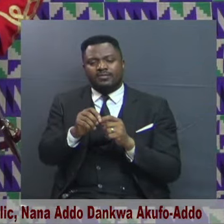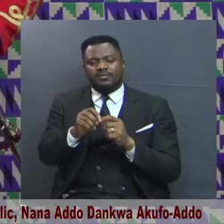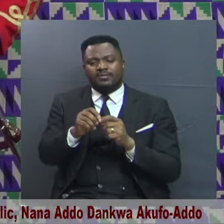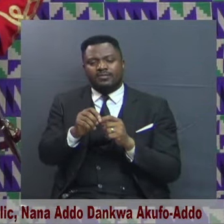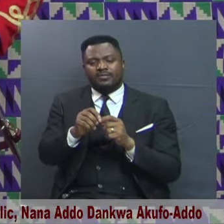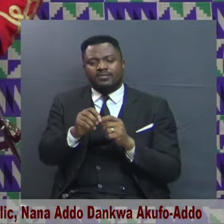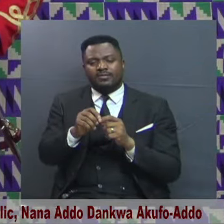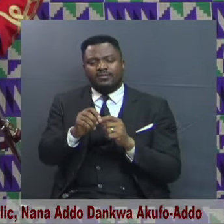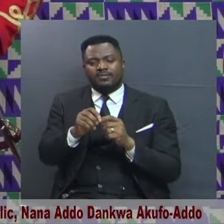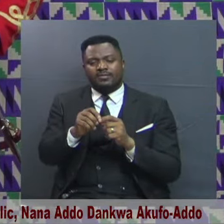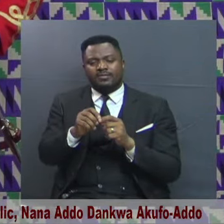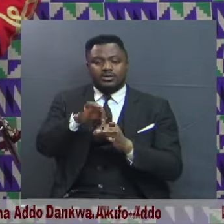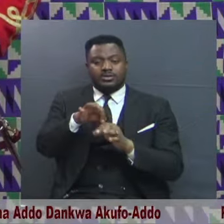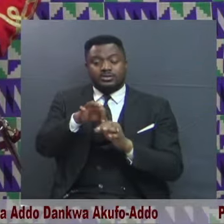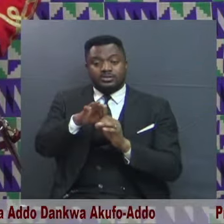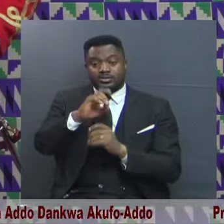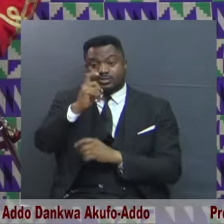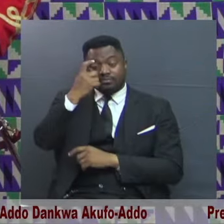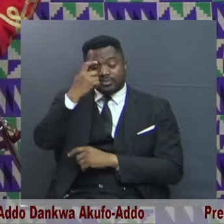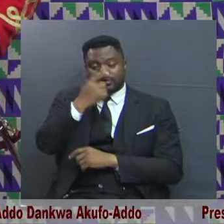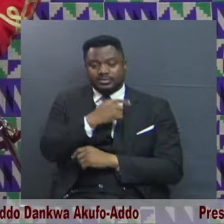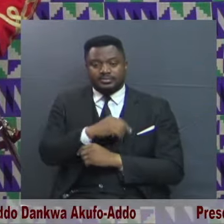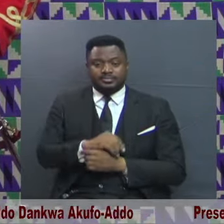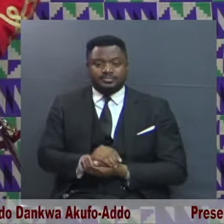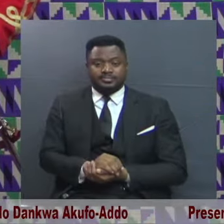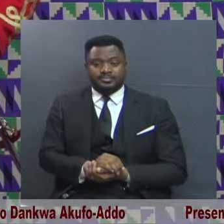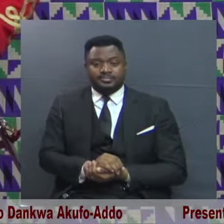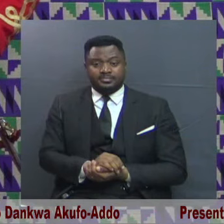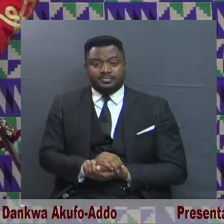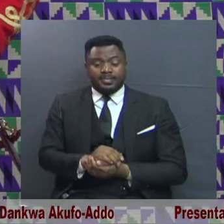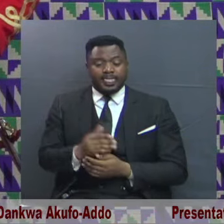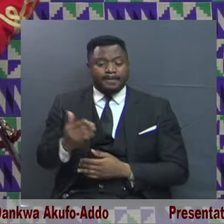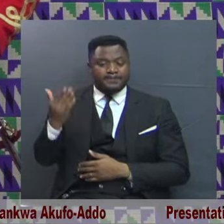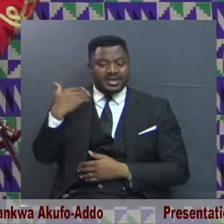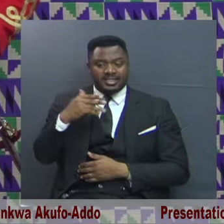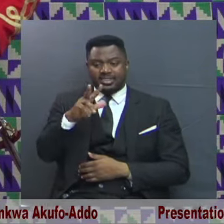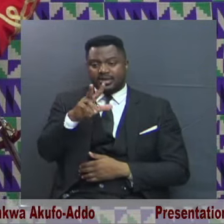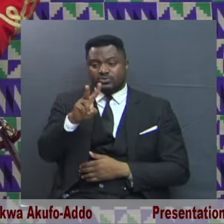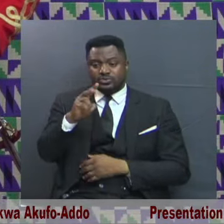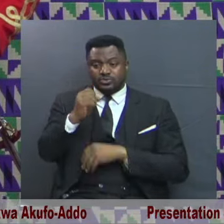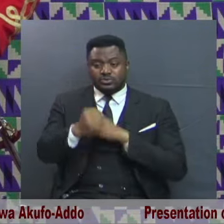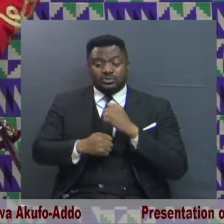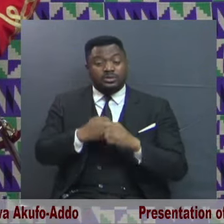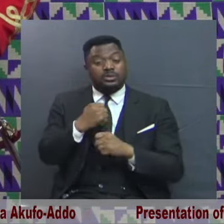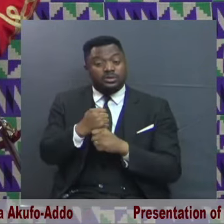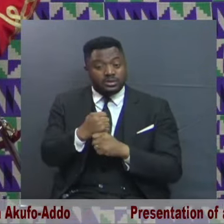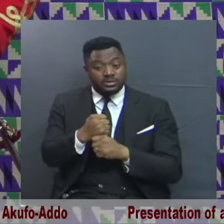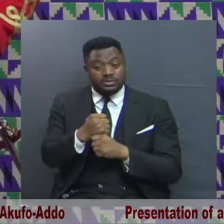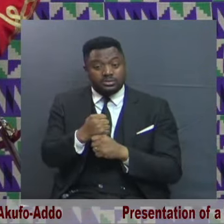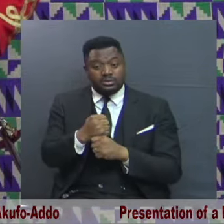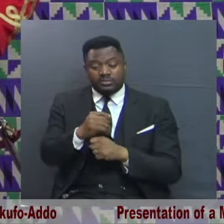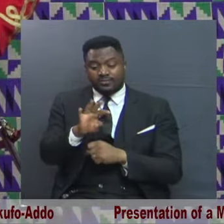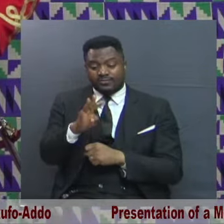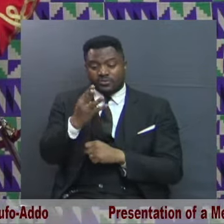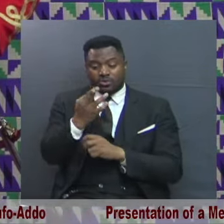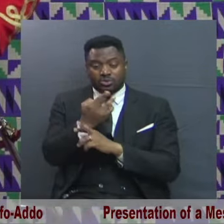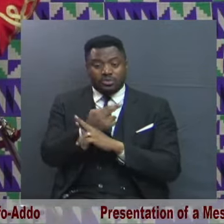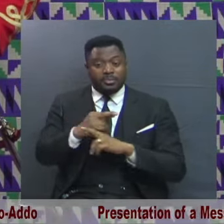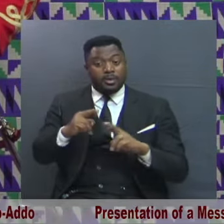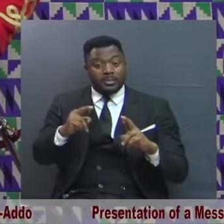overthrow of an elected government the past 32 years of the Fourth